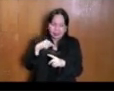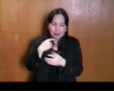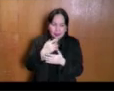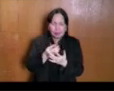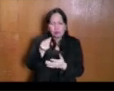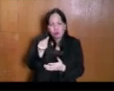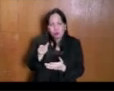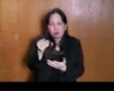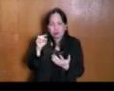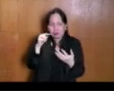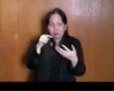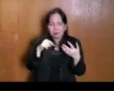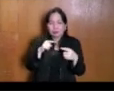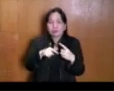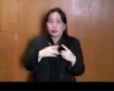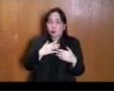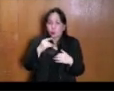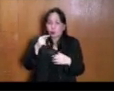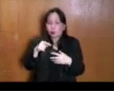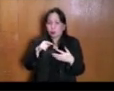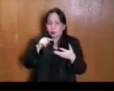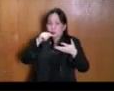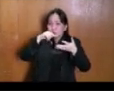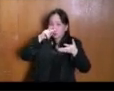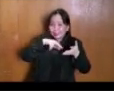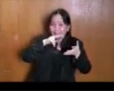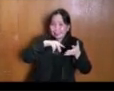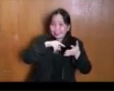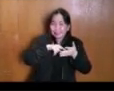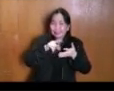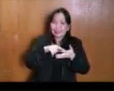these, but I highly recommend you